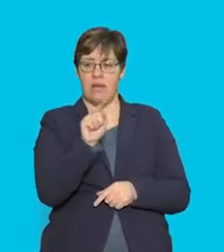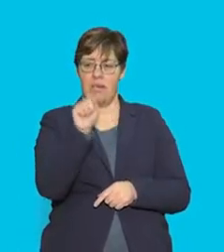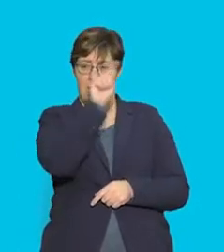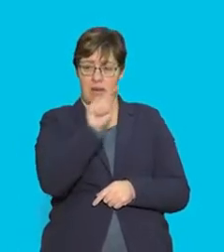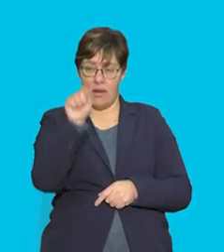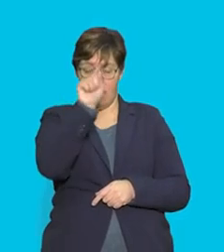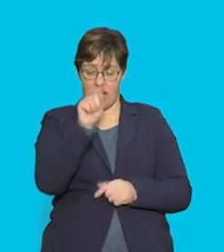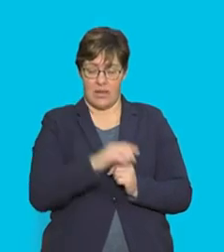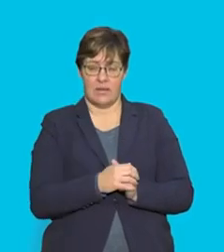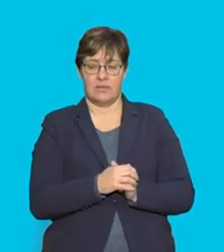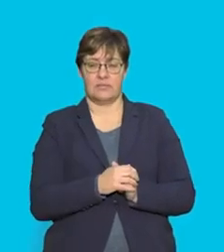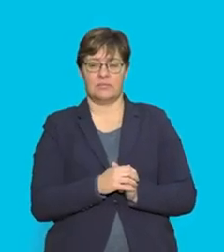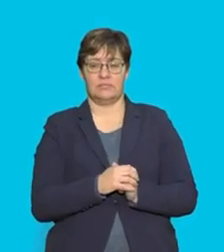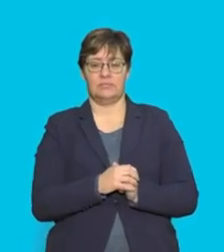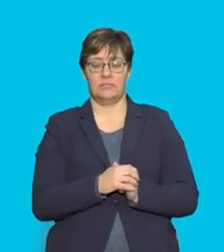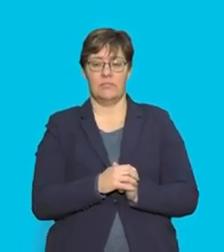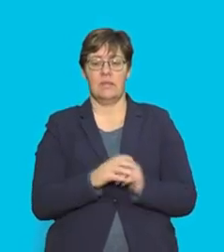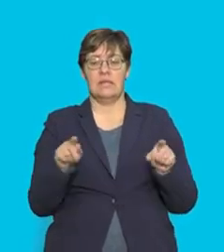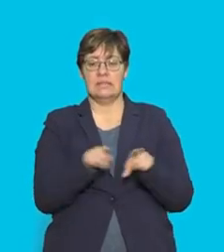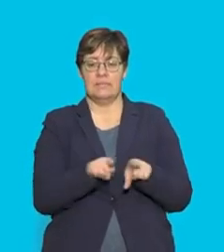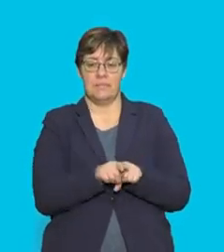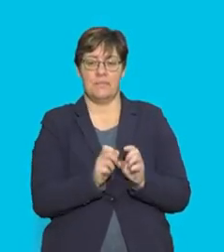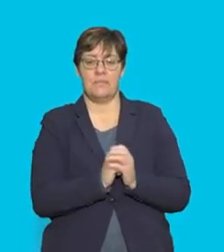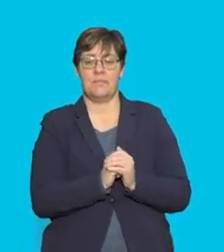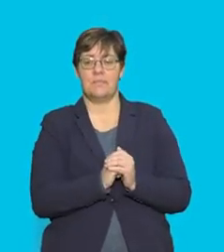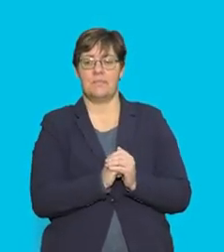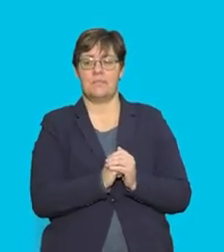this angle there, right? Which is the same as